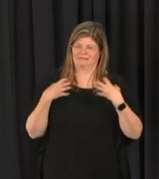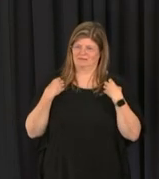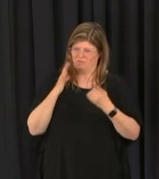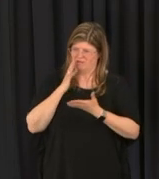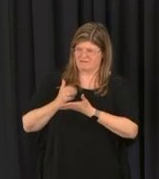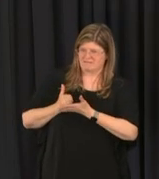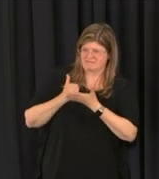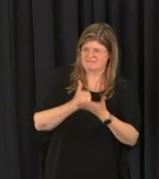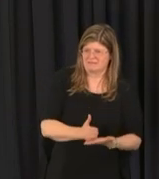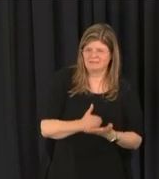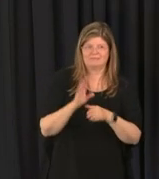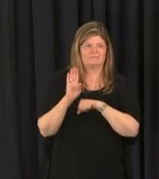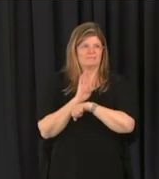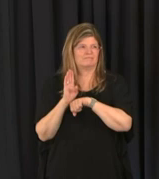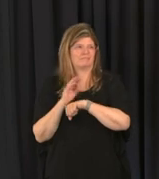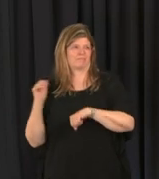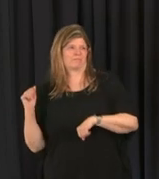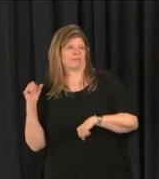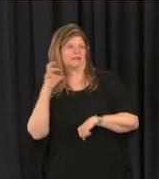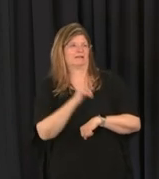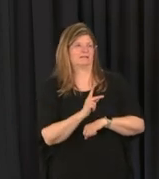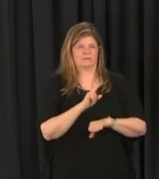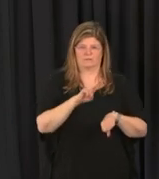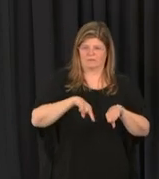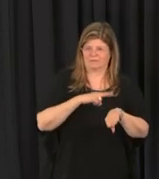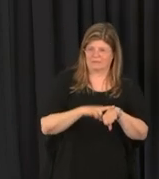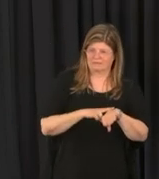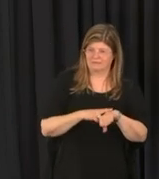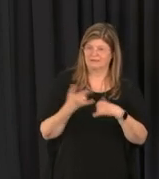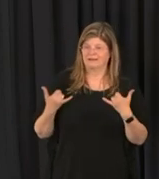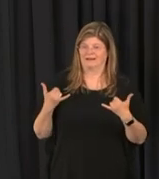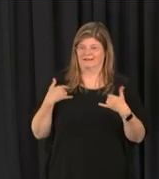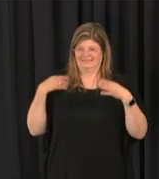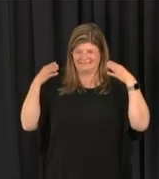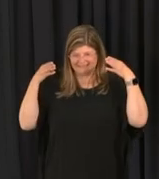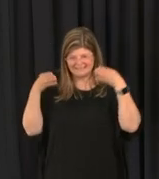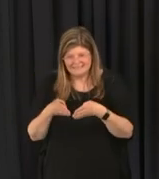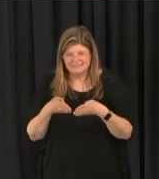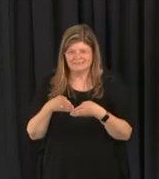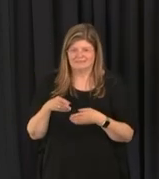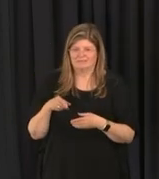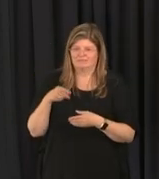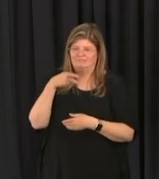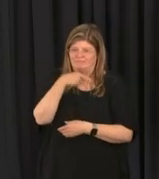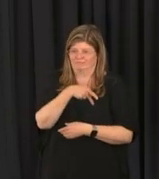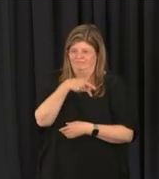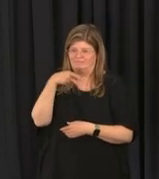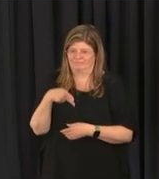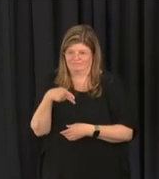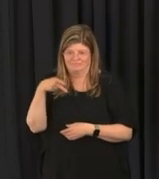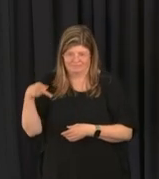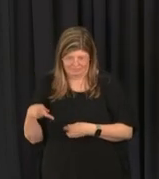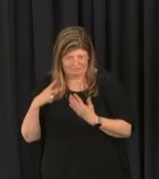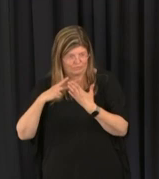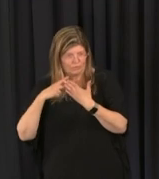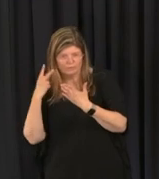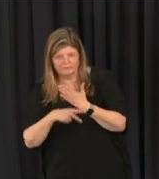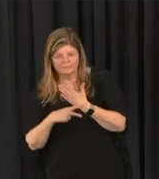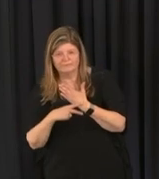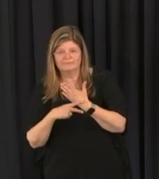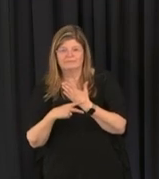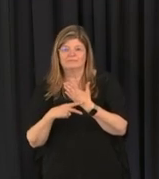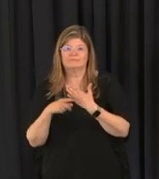help businesses come back. And he highlighted the Paycheck Protection Program. So you